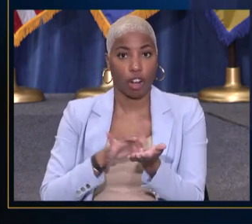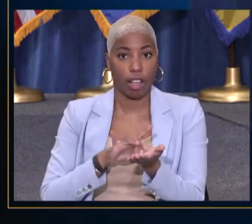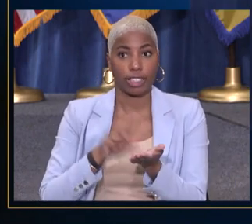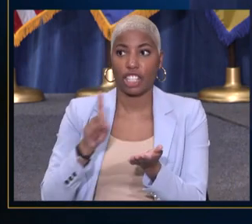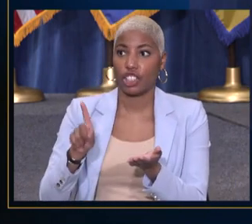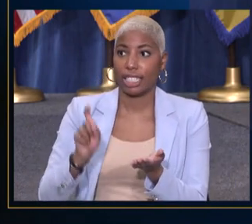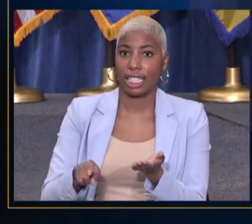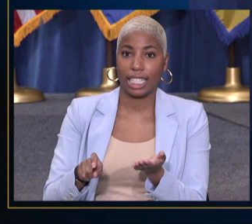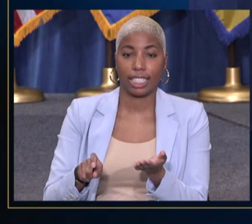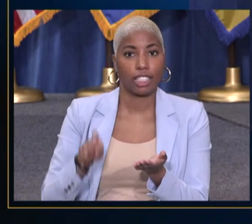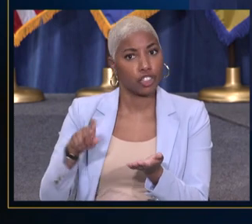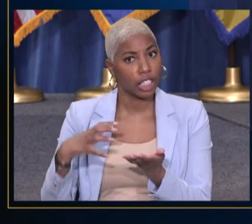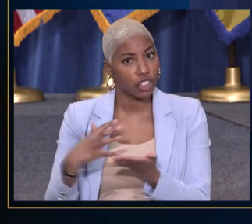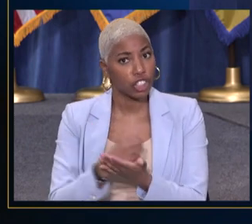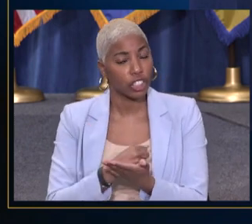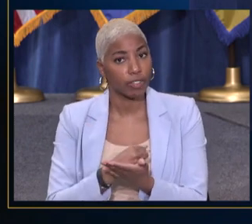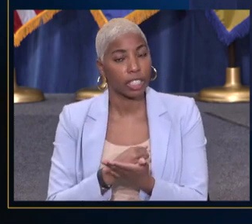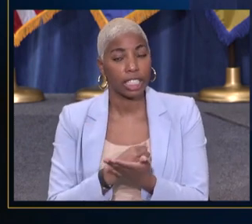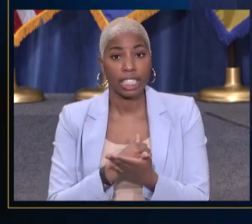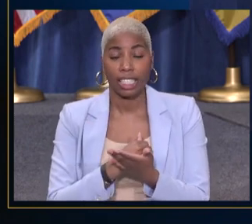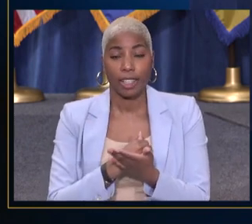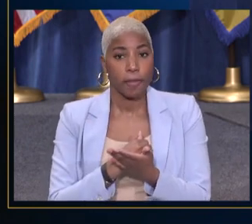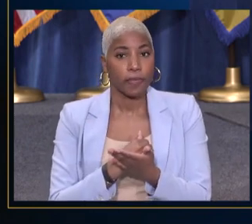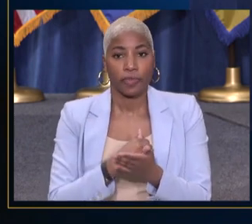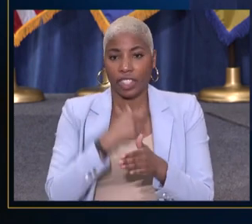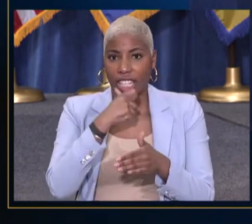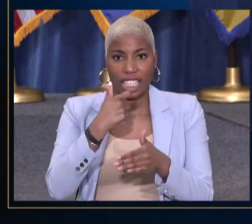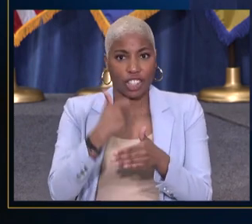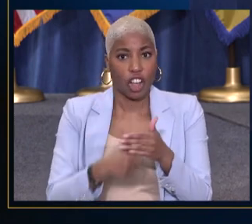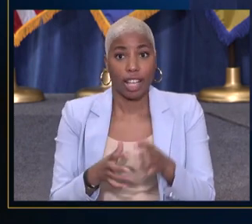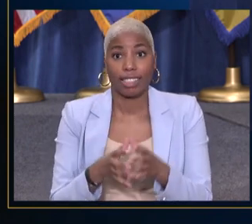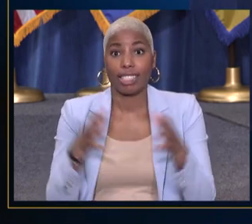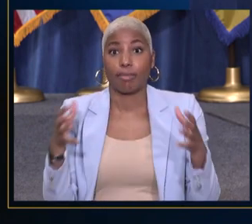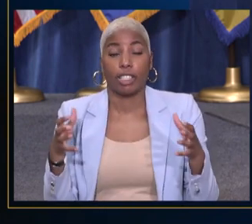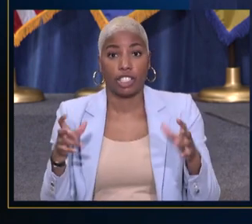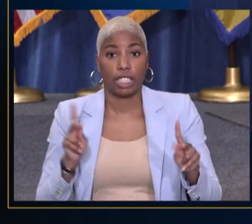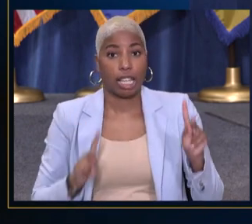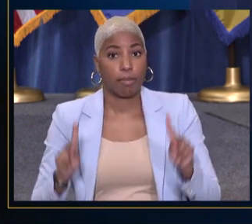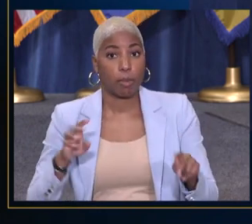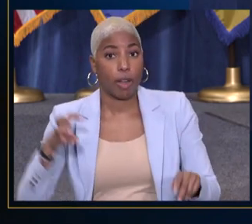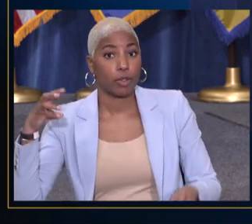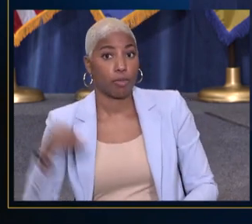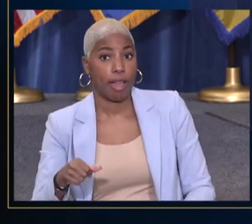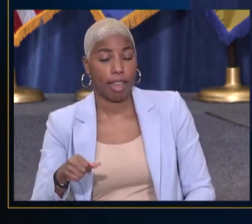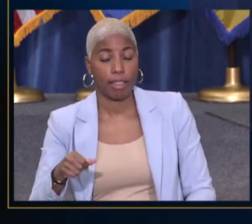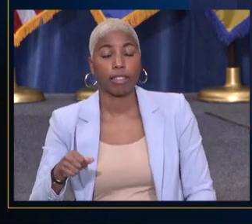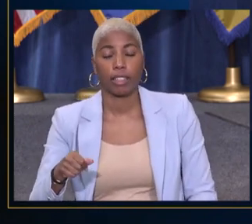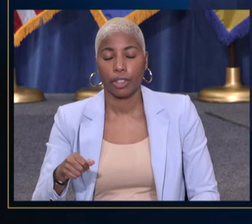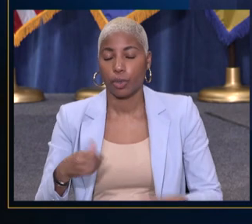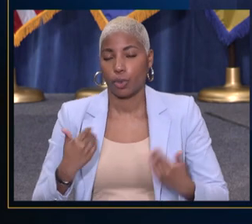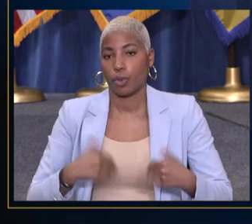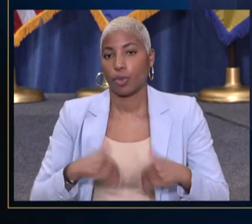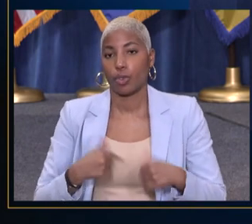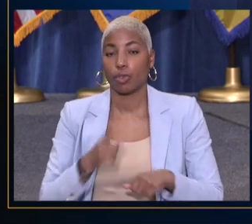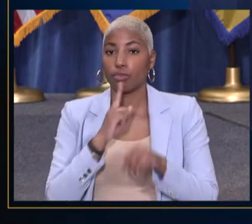deserves, and that don't cost anywhere close to what folks are having to pay for it here. I mean, it's just so important